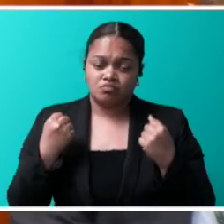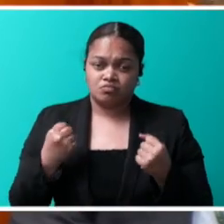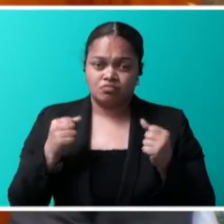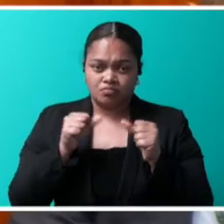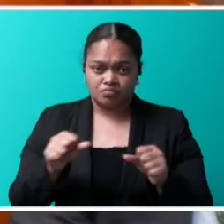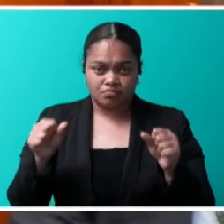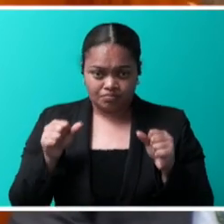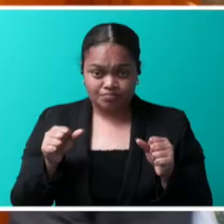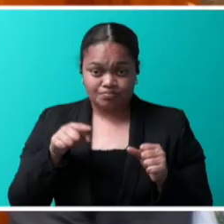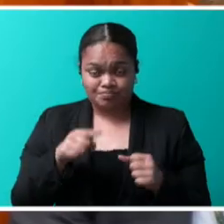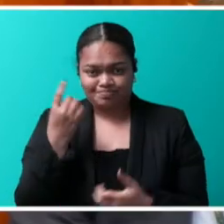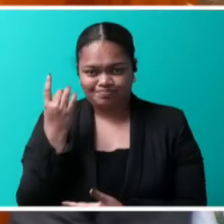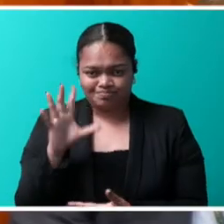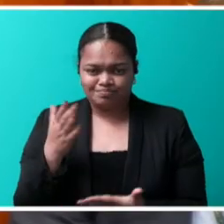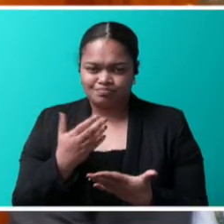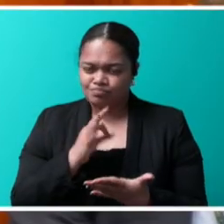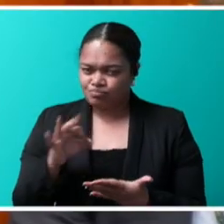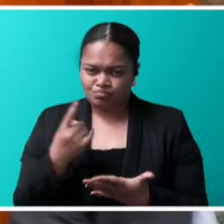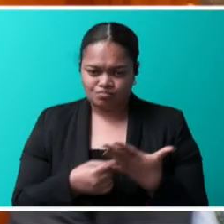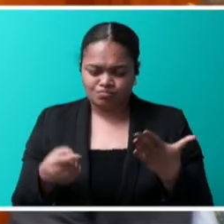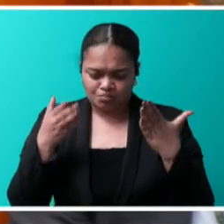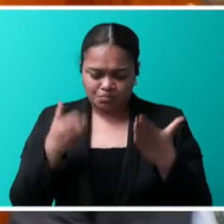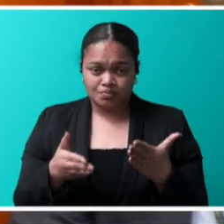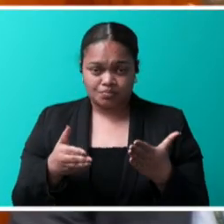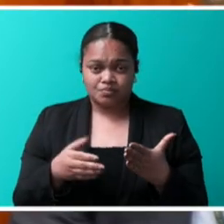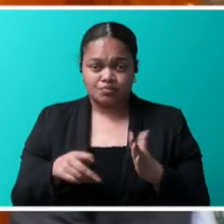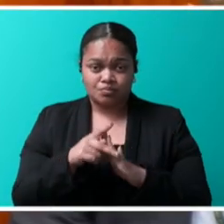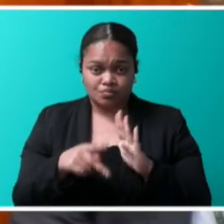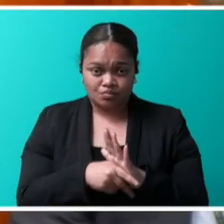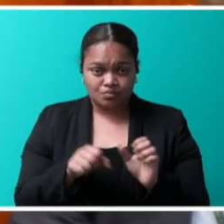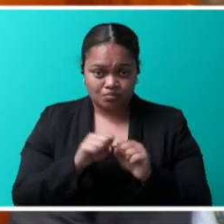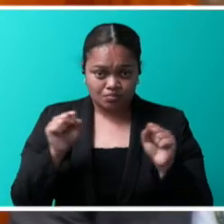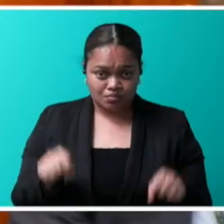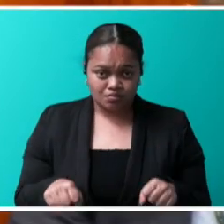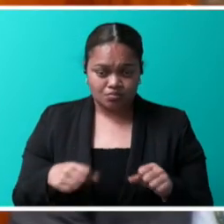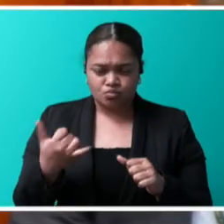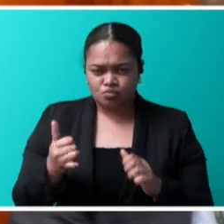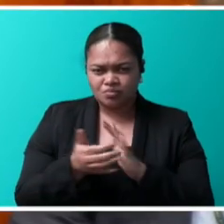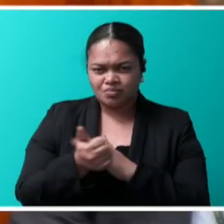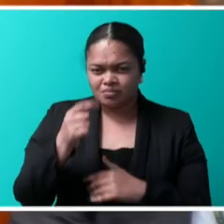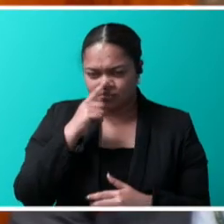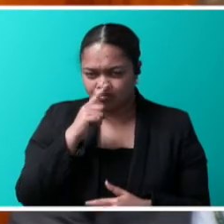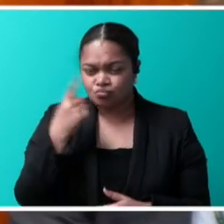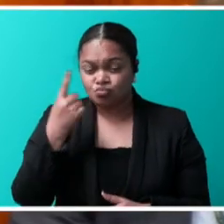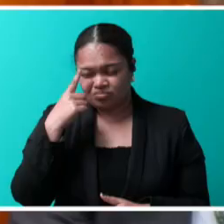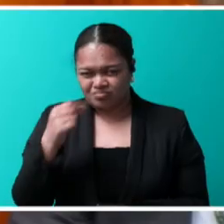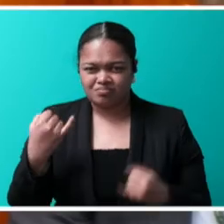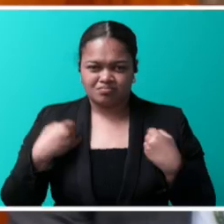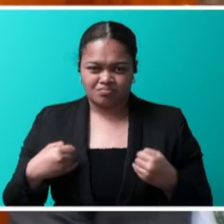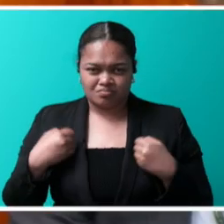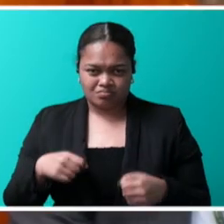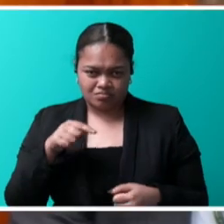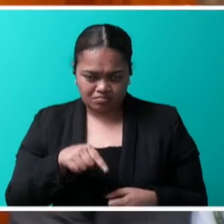sector depends not only on policies and systems, but on skilled people who can implement